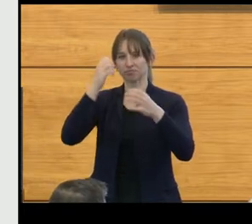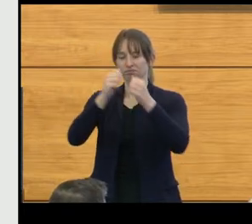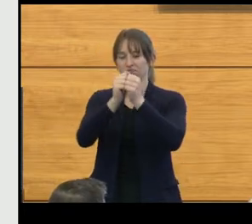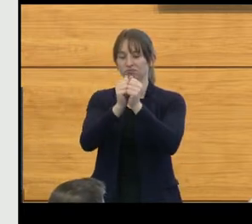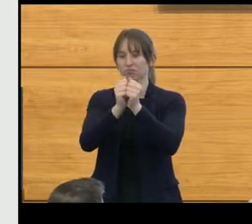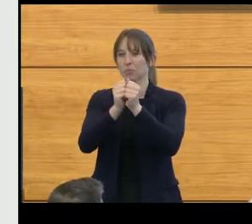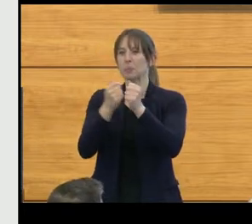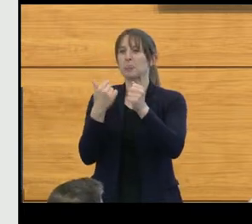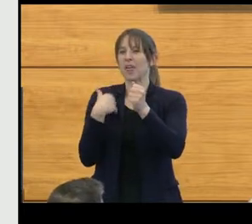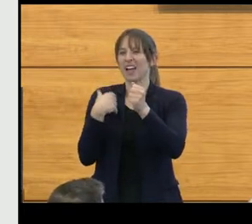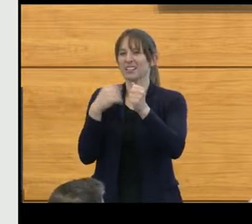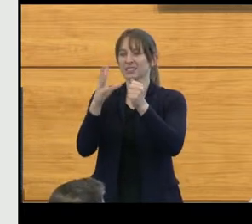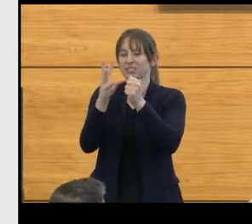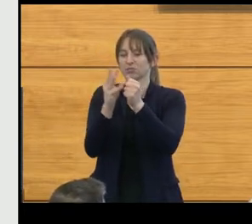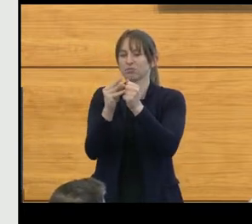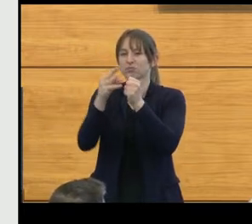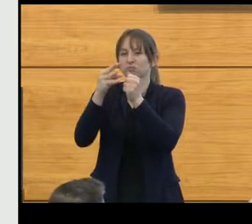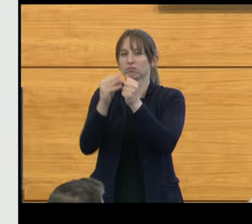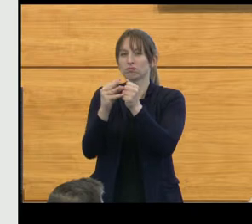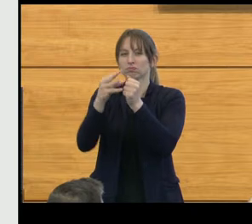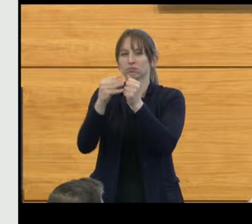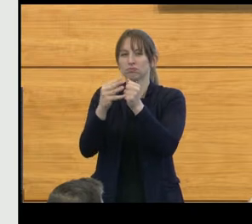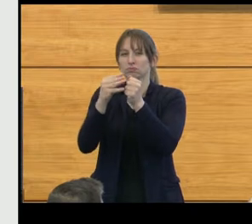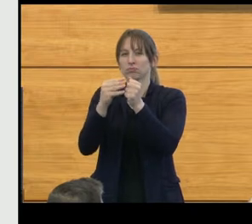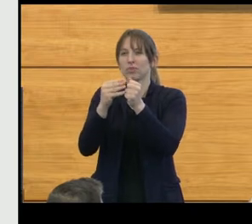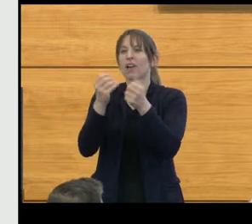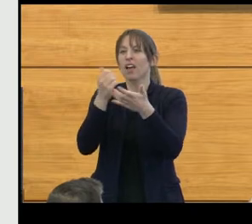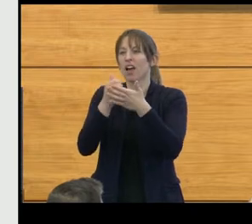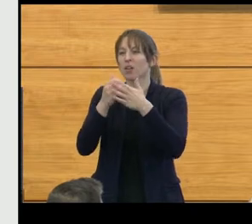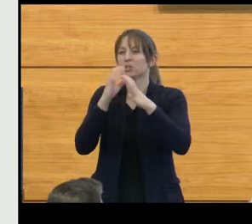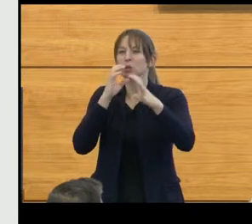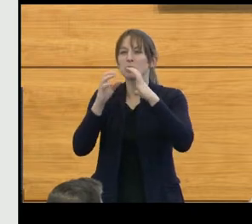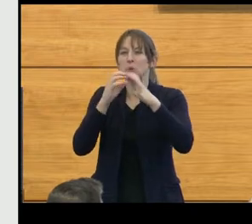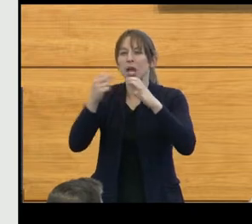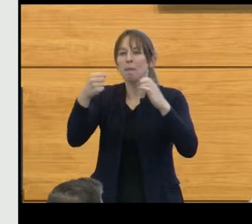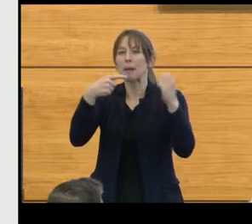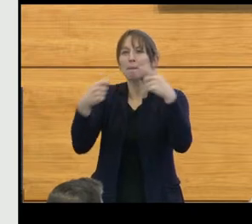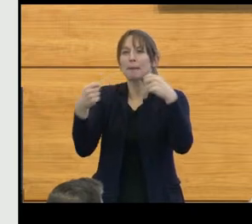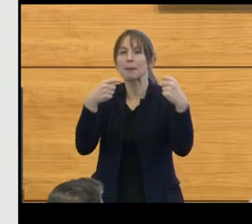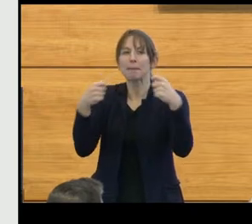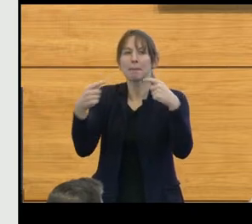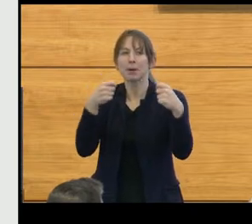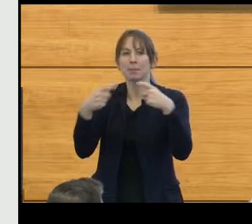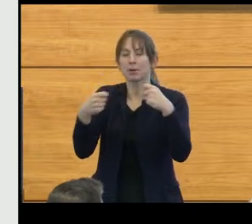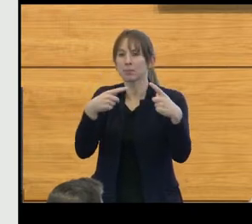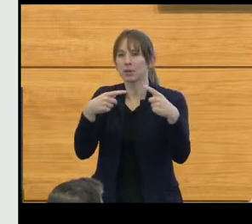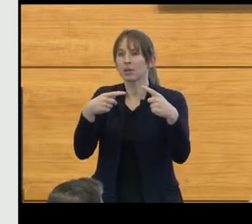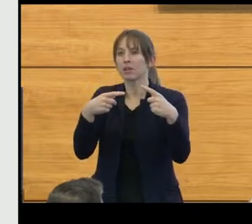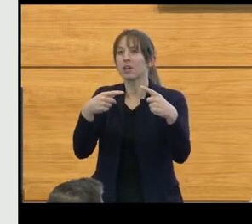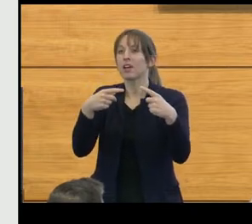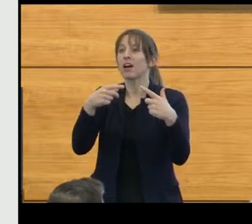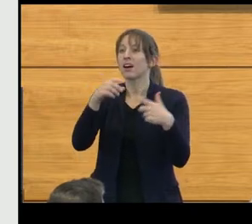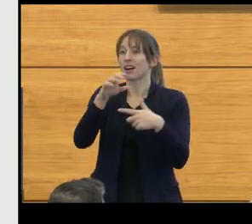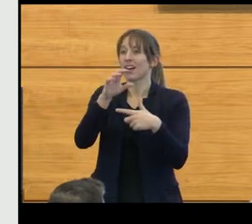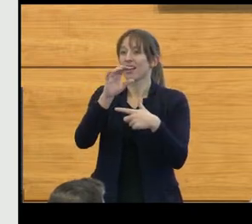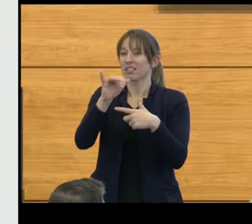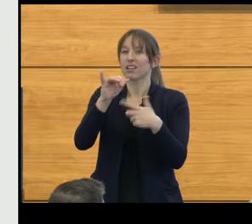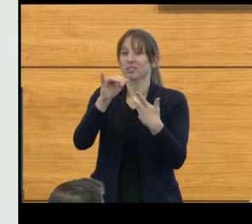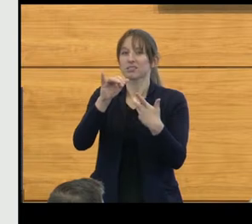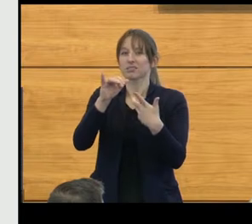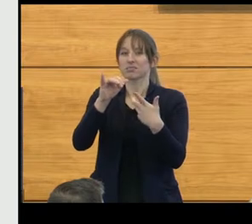ability. It also acts as a communication between various aspects of the brain. And that CSF is made by the choroid